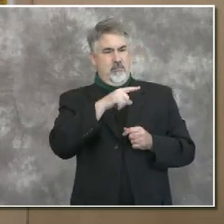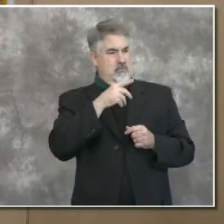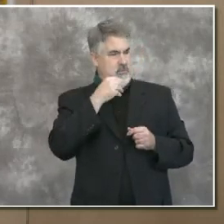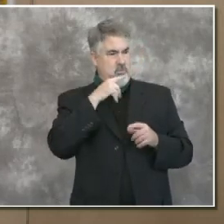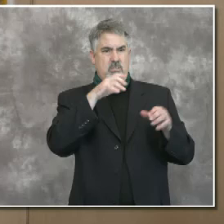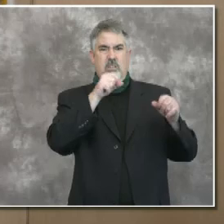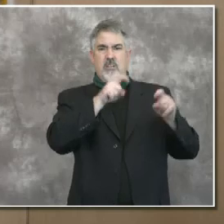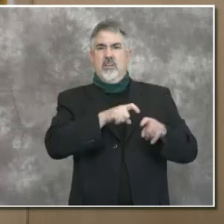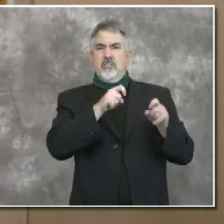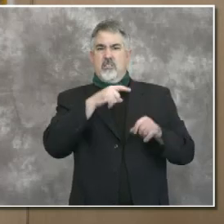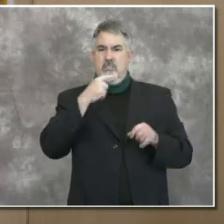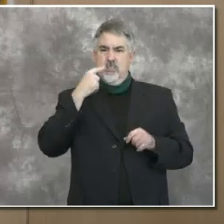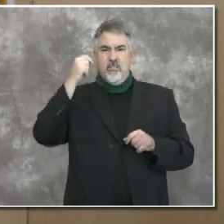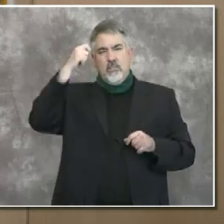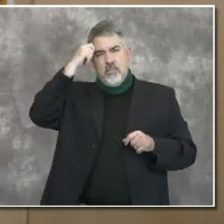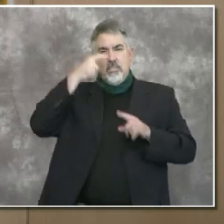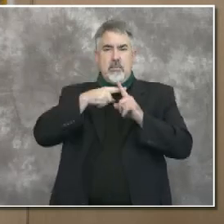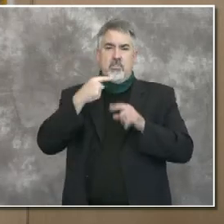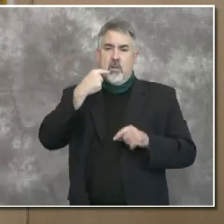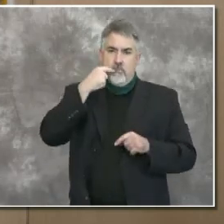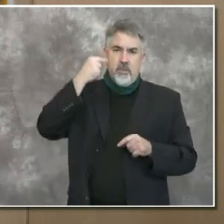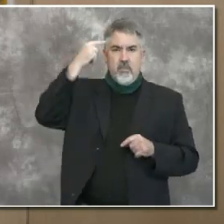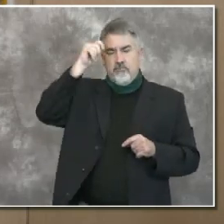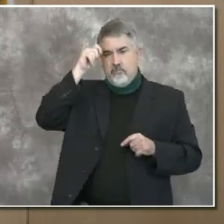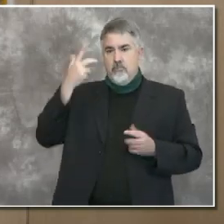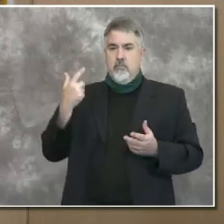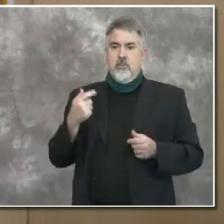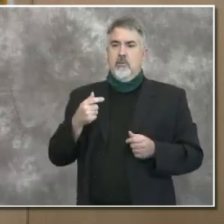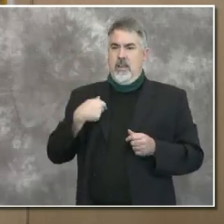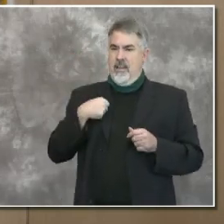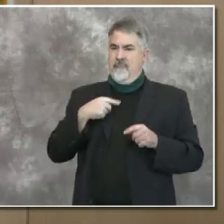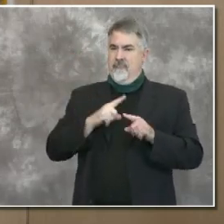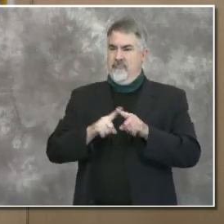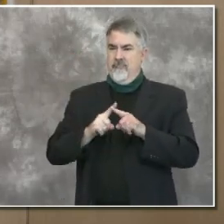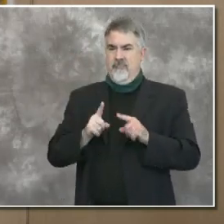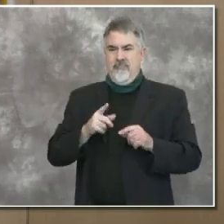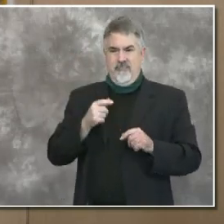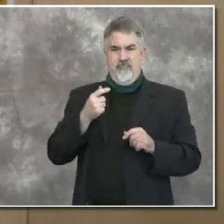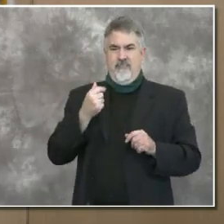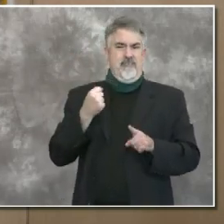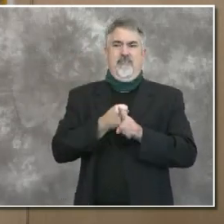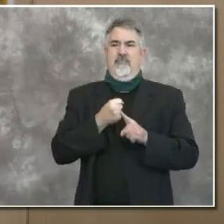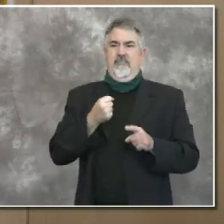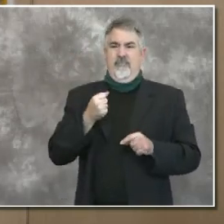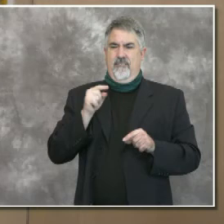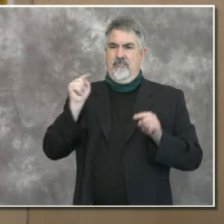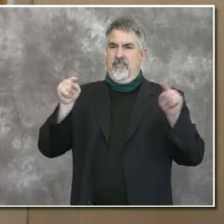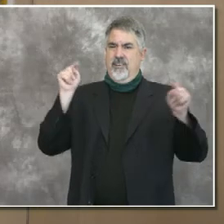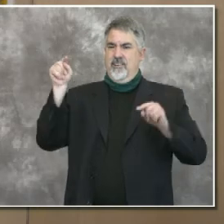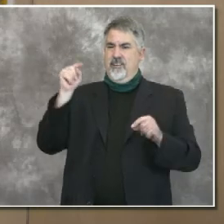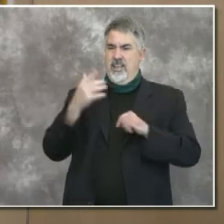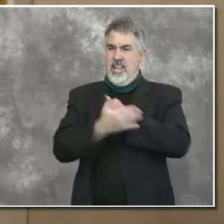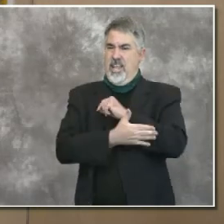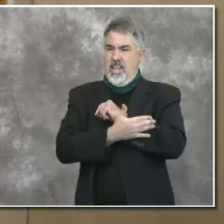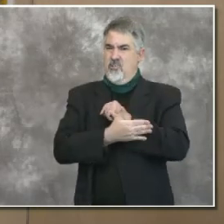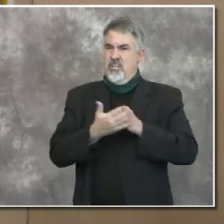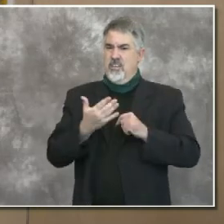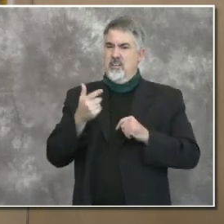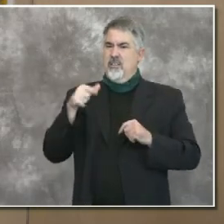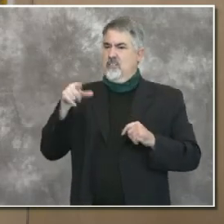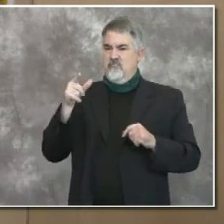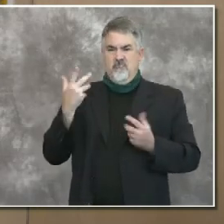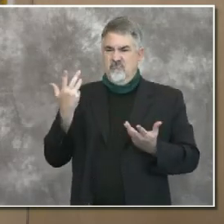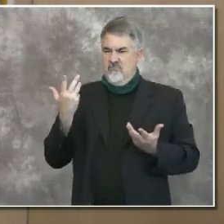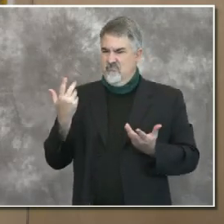a standard public health measure at some of the very hard-hit Asian countries? Well, unlike the golf courses